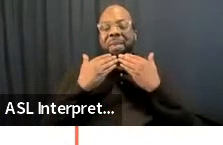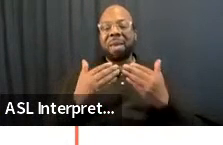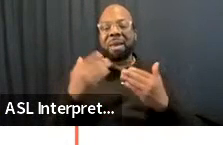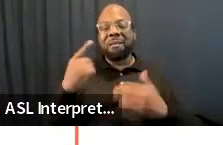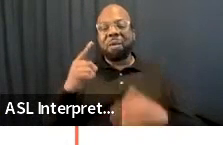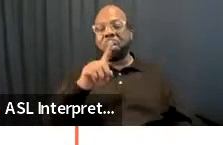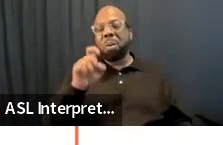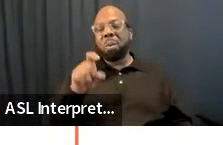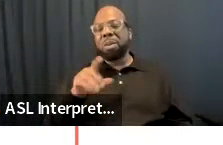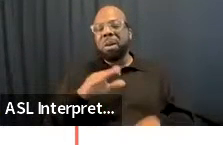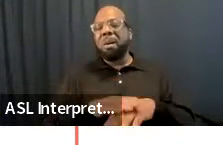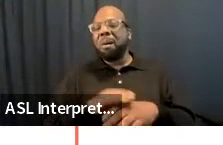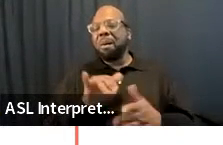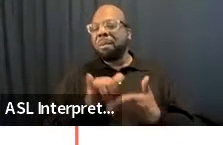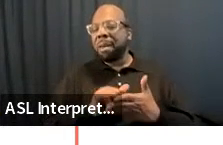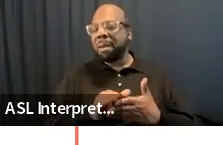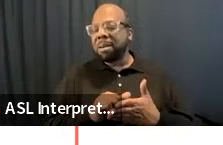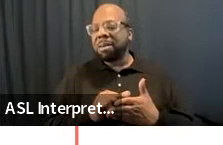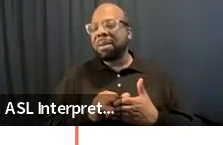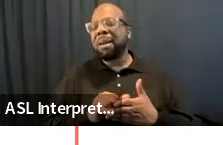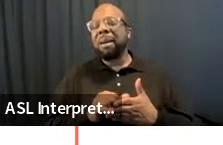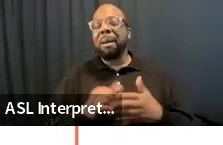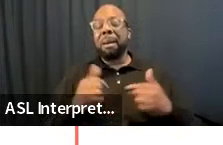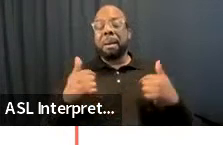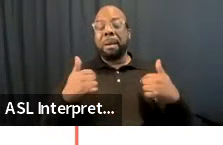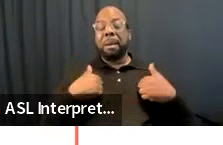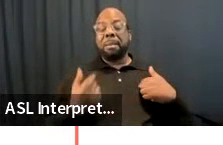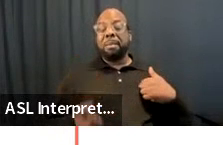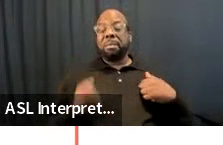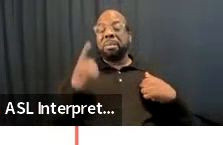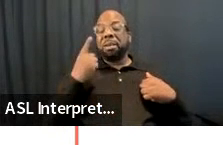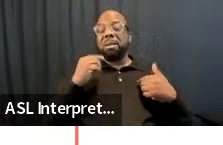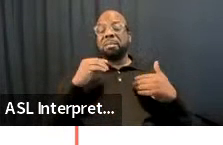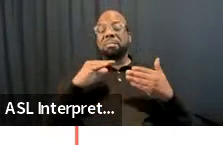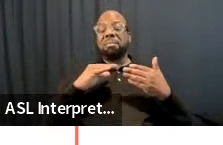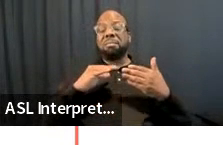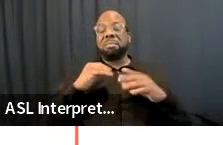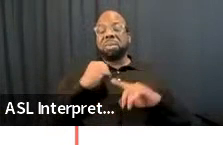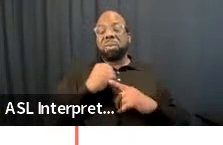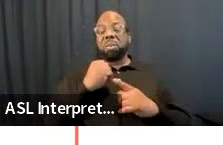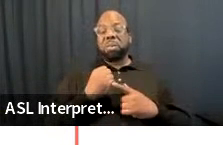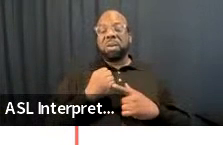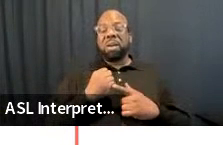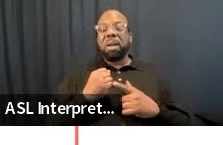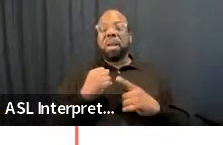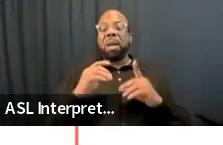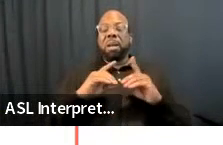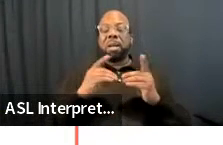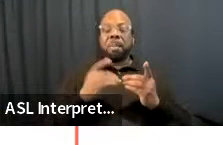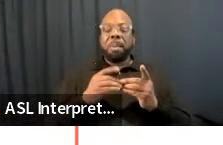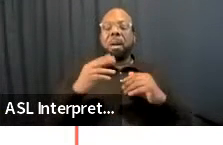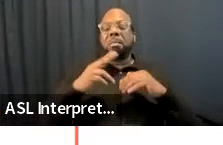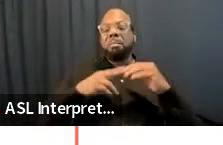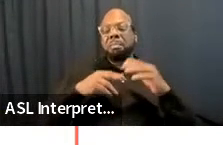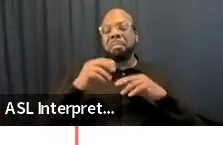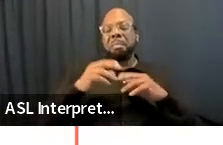question on this. So as I understand the situation in the article, the Department of Buildings